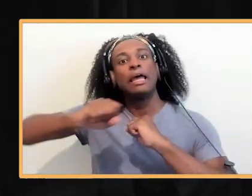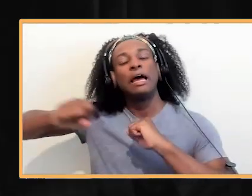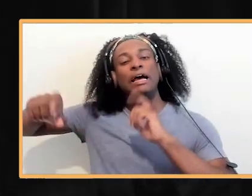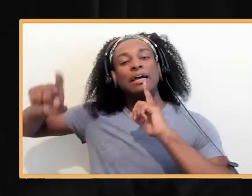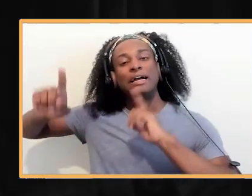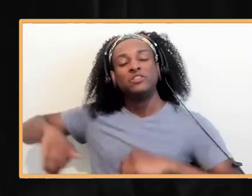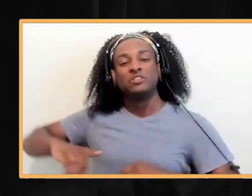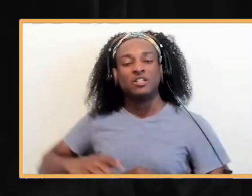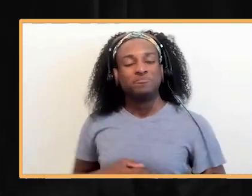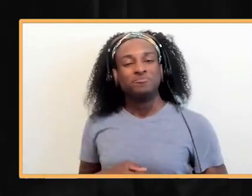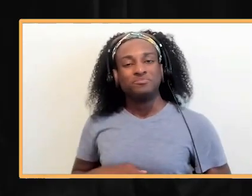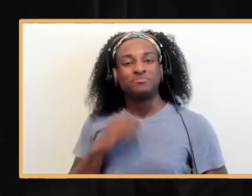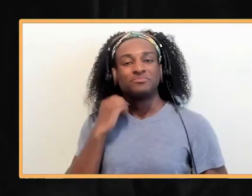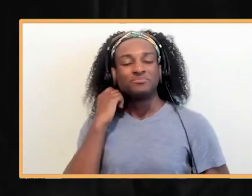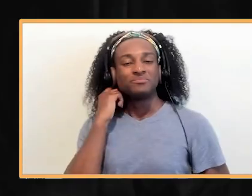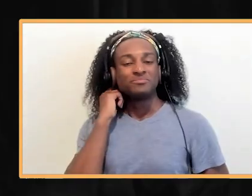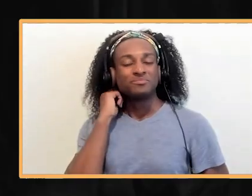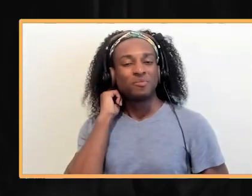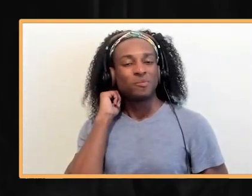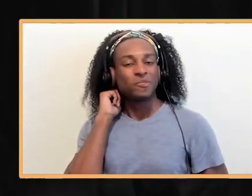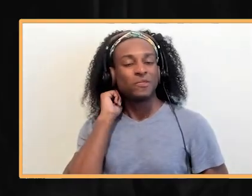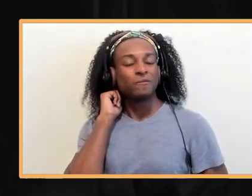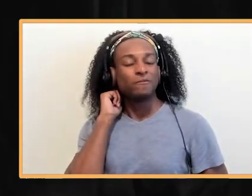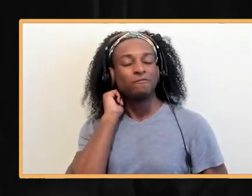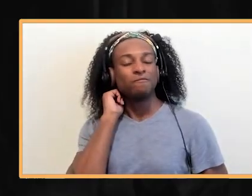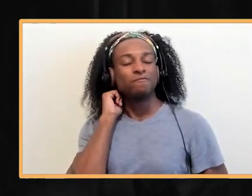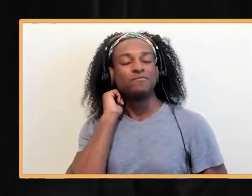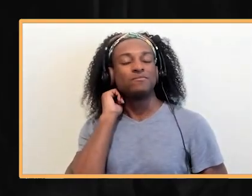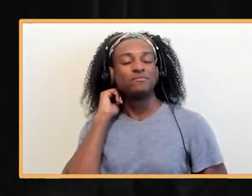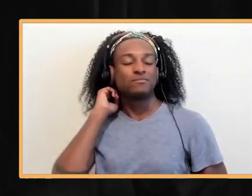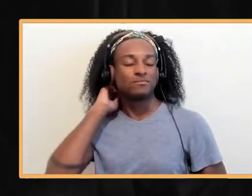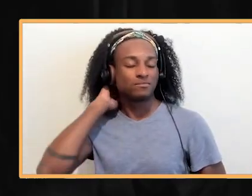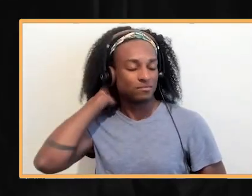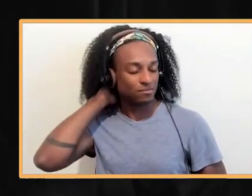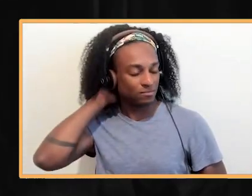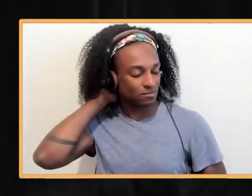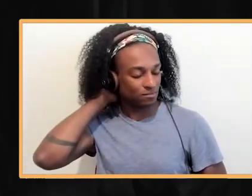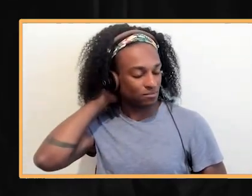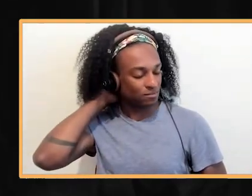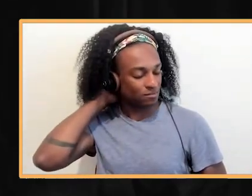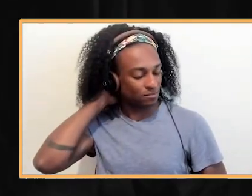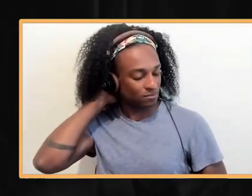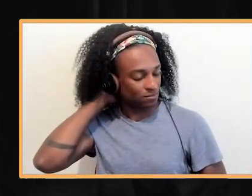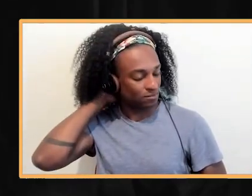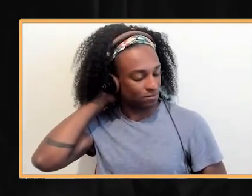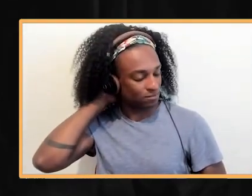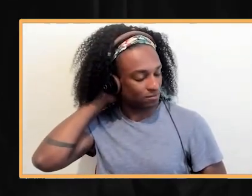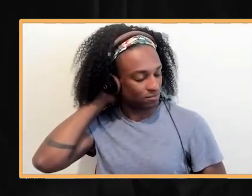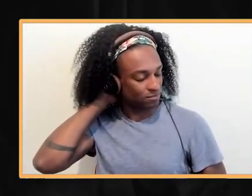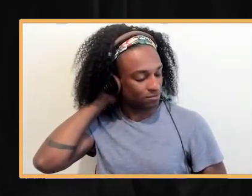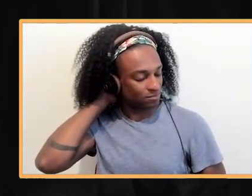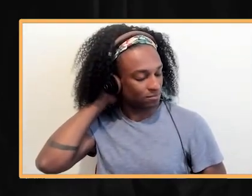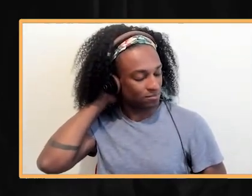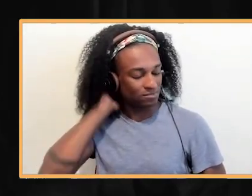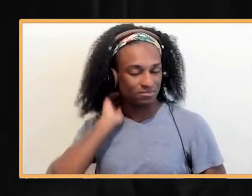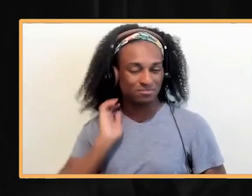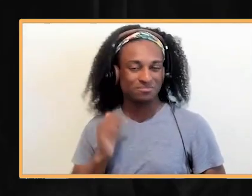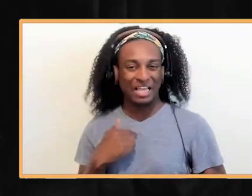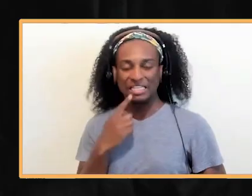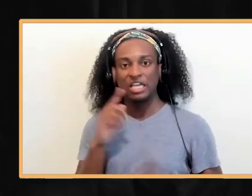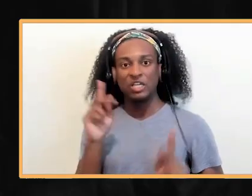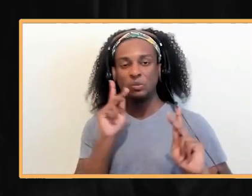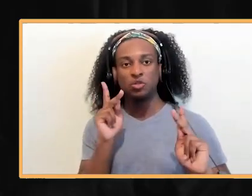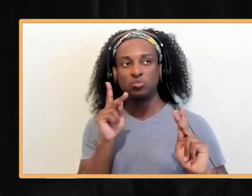I would say that people are looking for that thing. I think that there's a I think a lot of